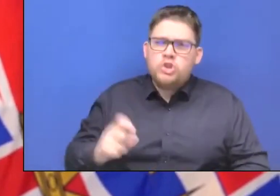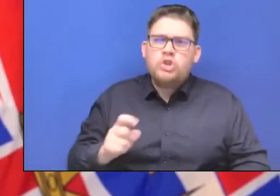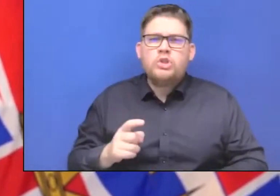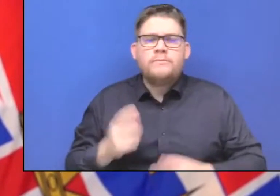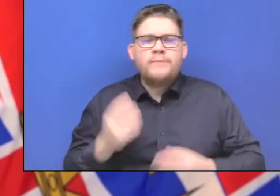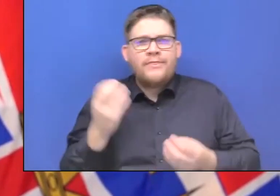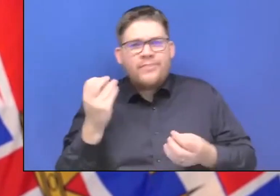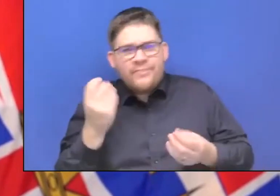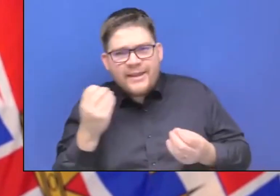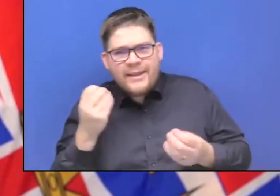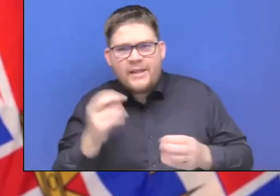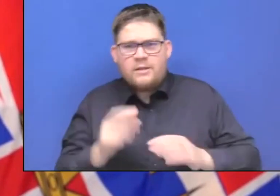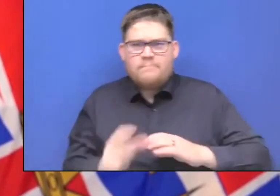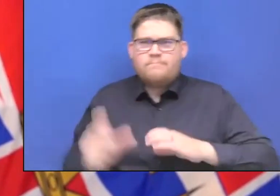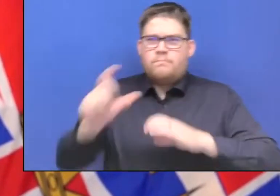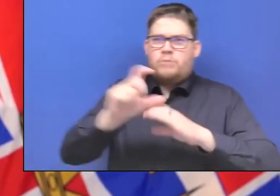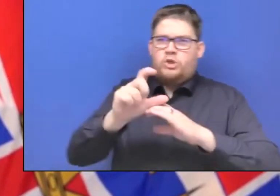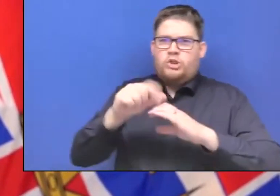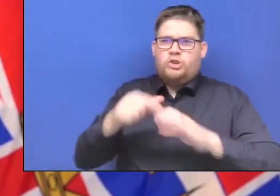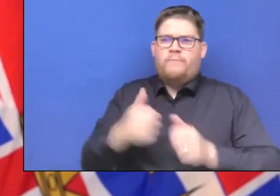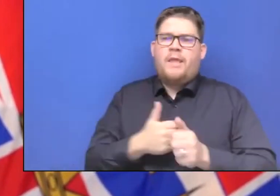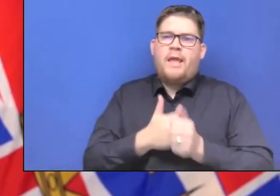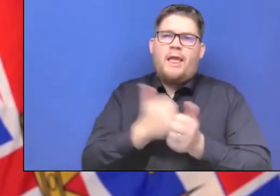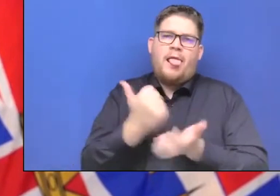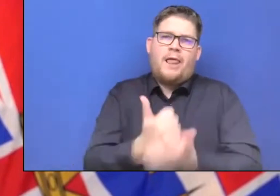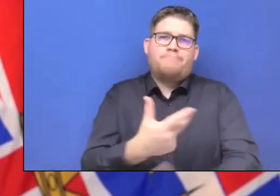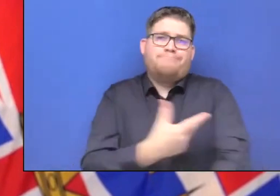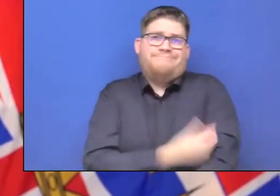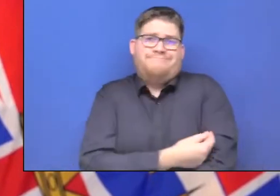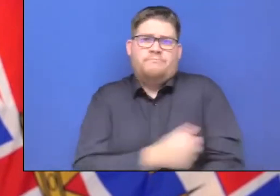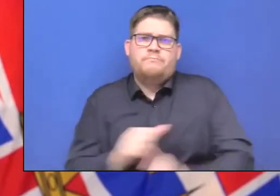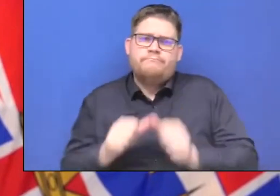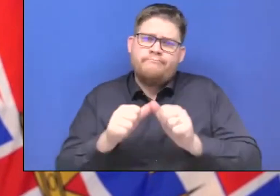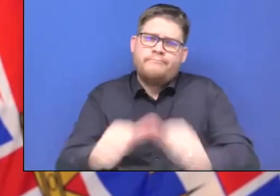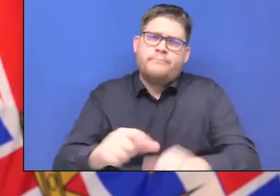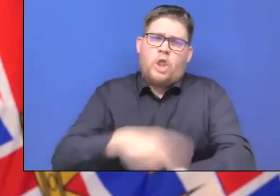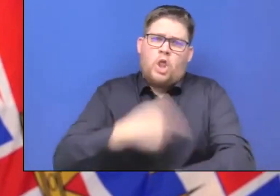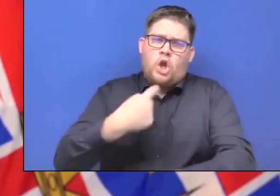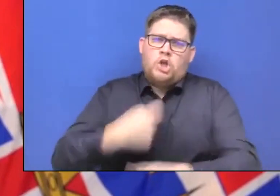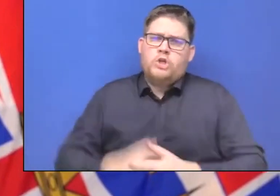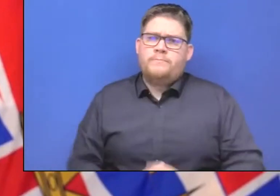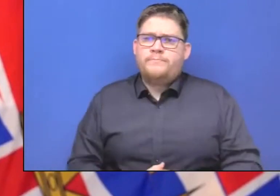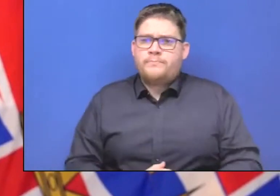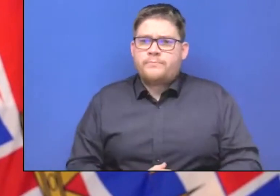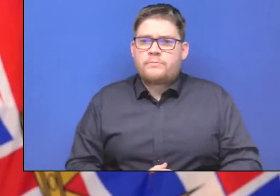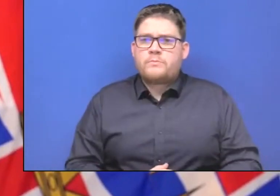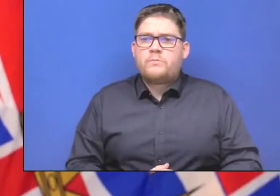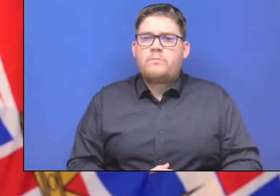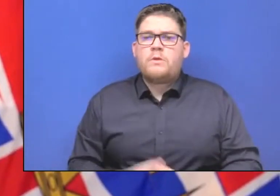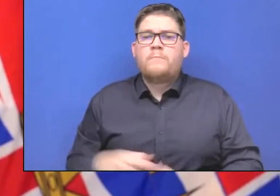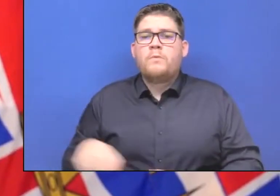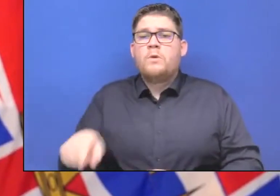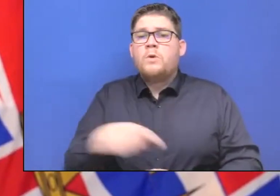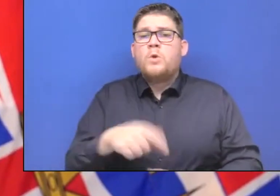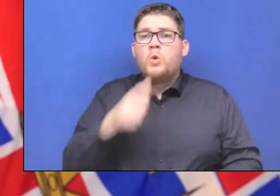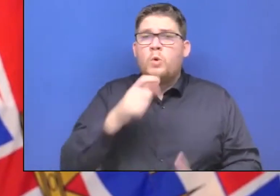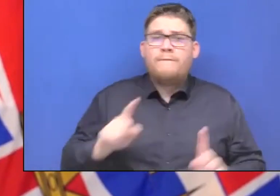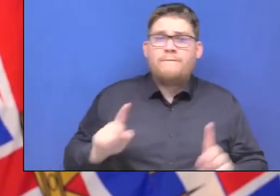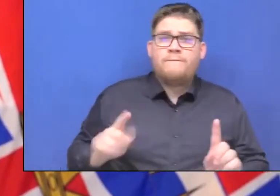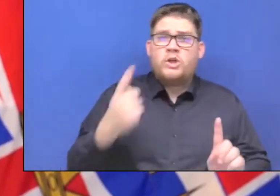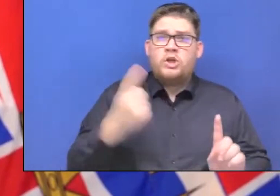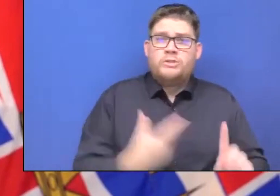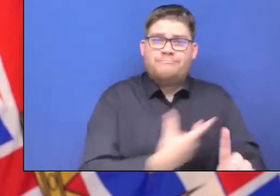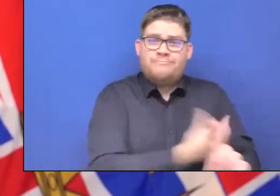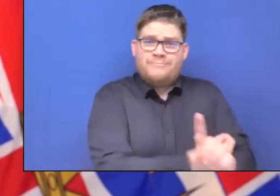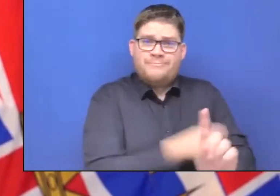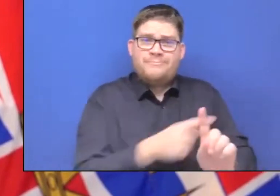protection. For the groups of people that we're focusing on right now, so those are the people who were immunized first because of their risk,